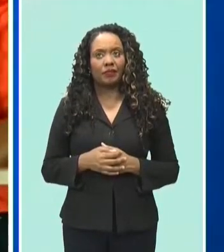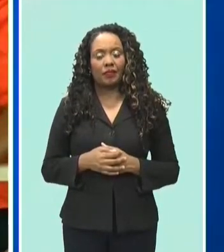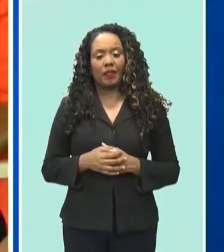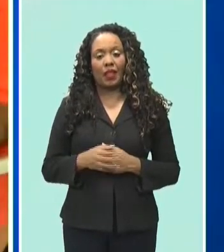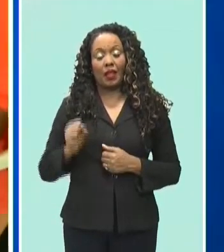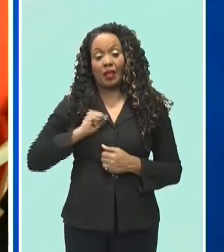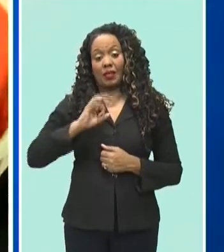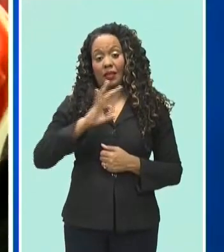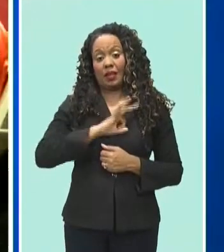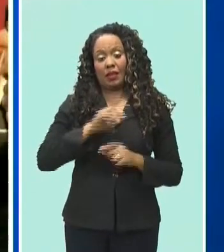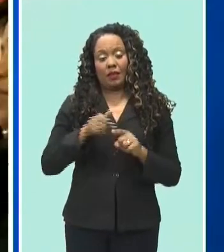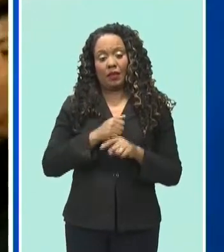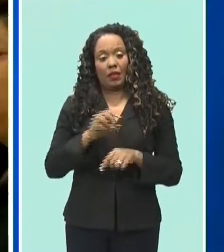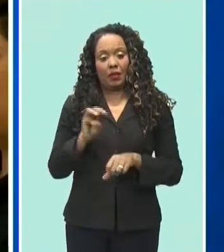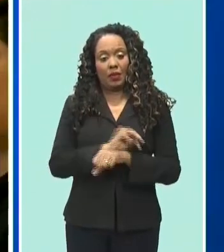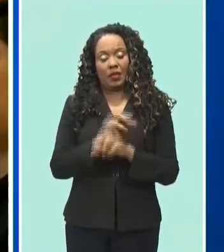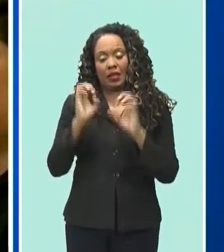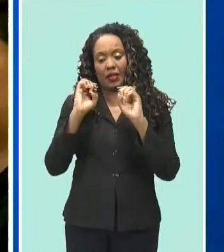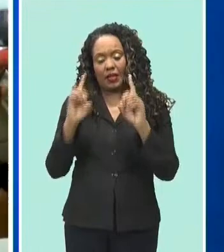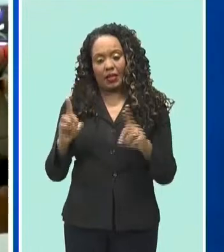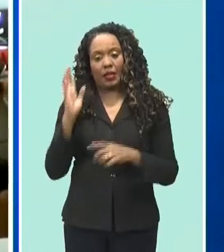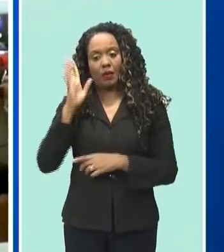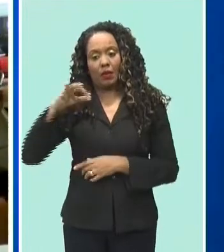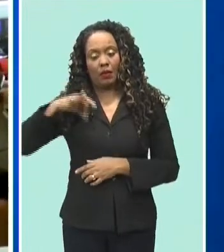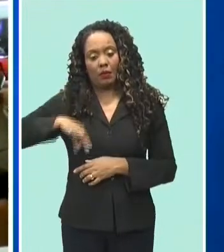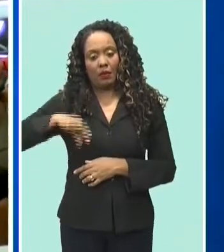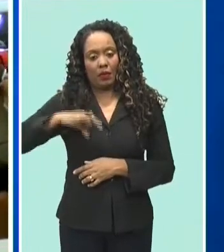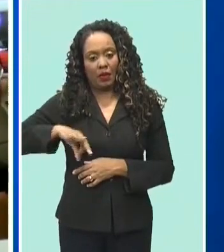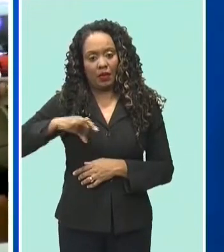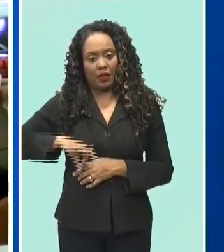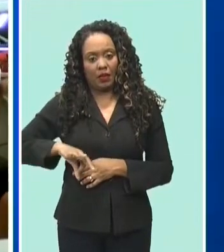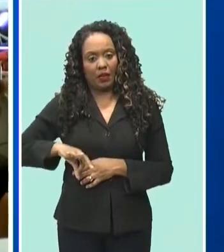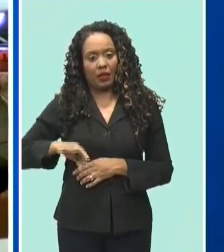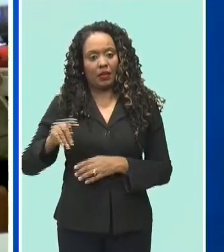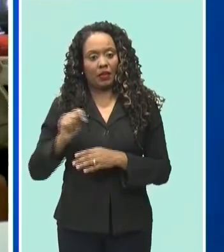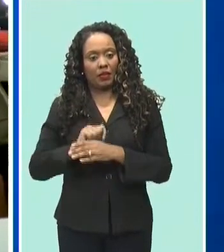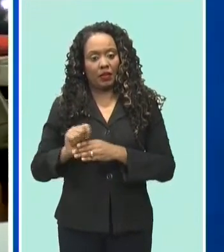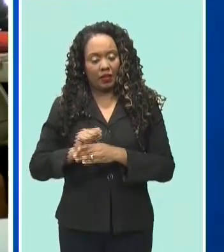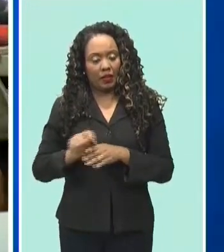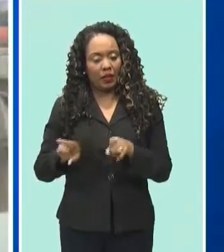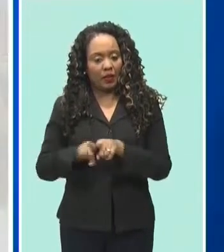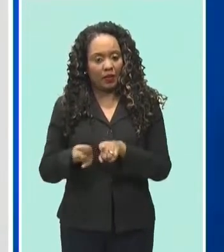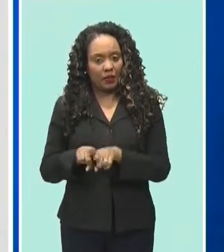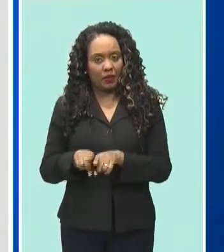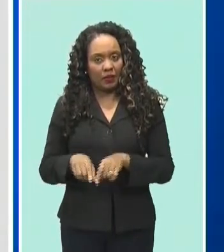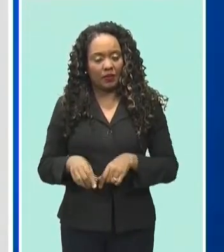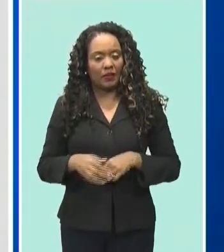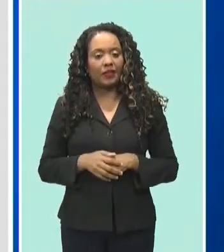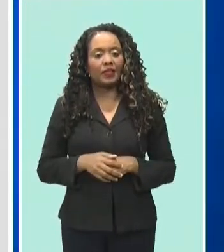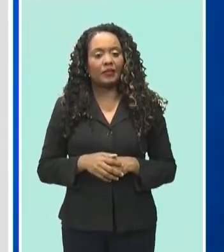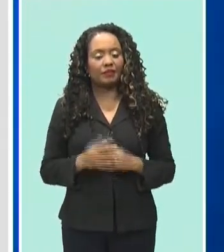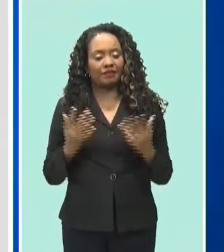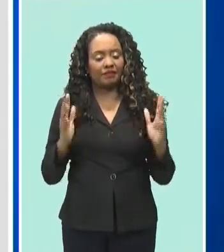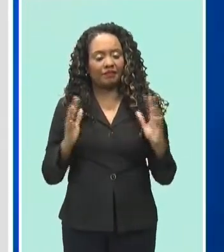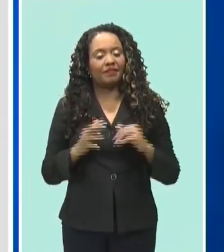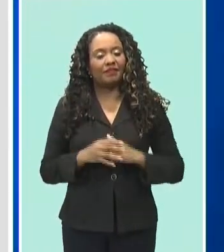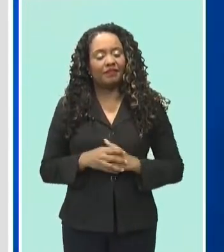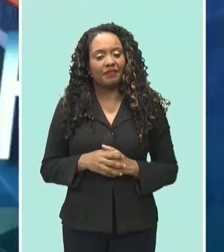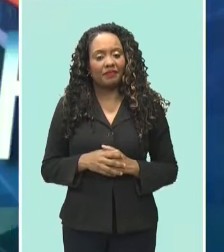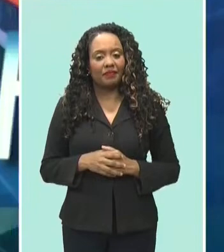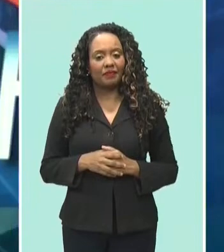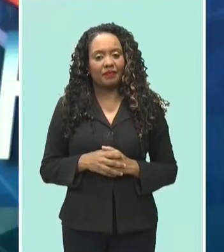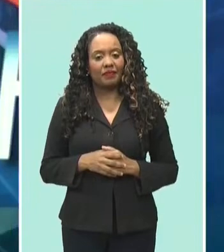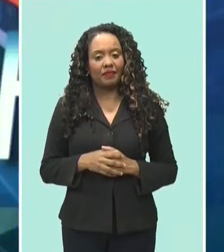members from the Ministry of Education are likely to benefit from emotional intelligence training as well. Kishma Senjis, CBC